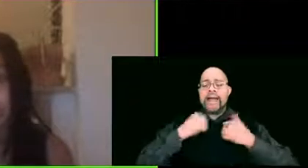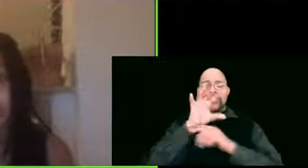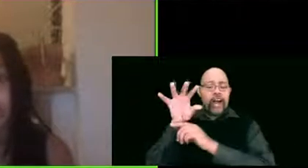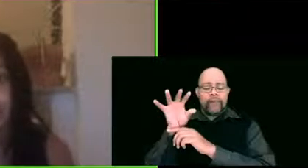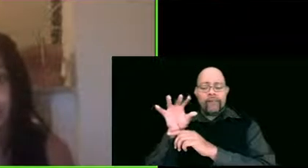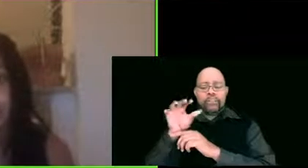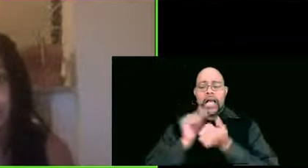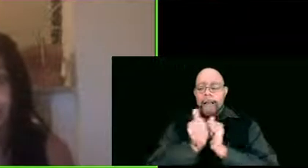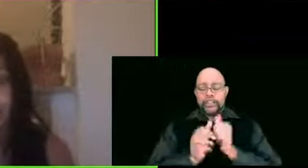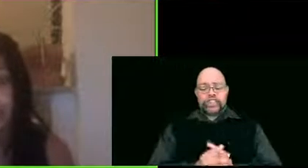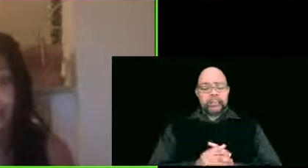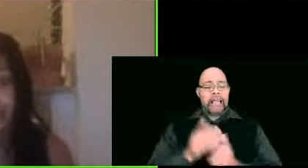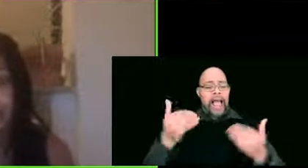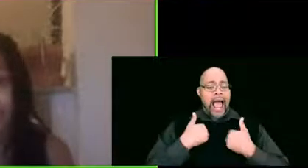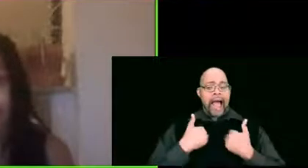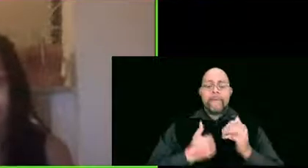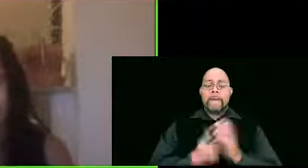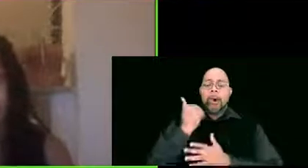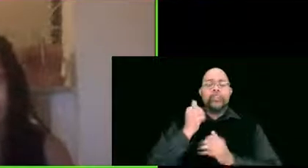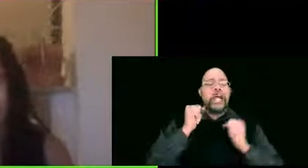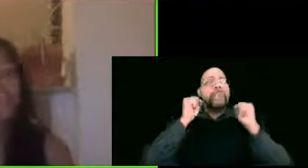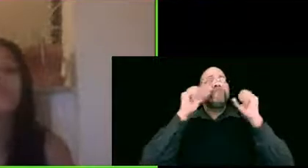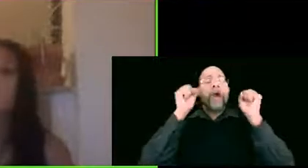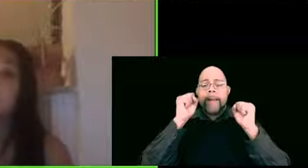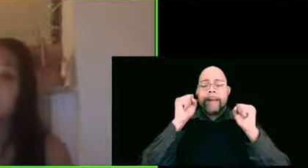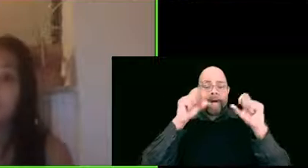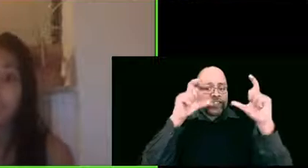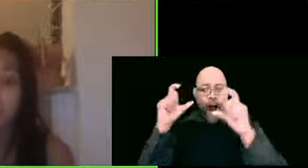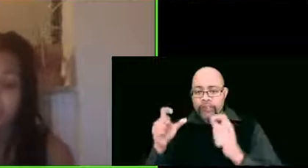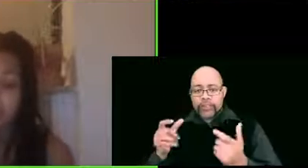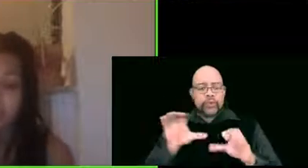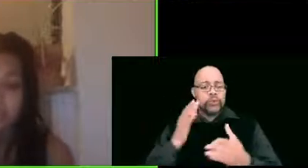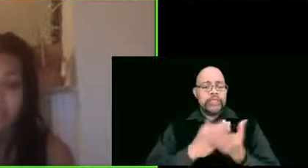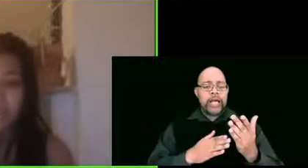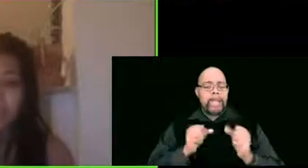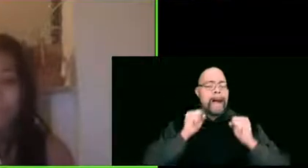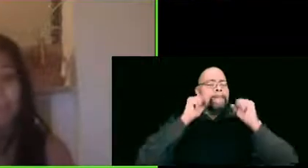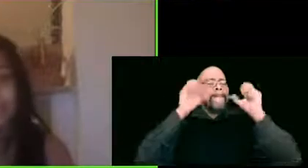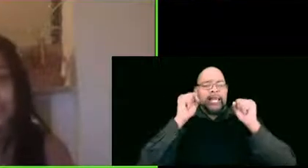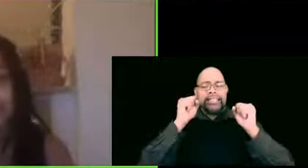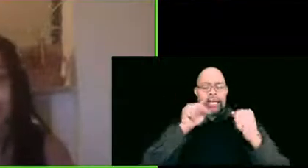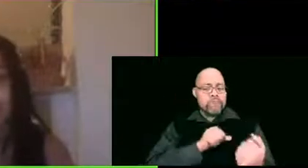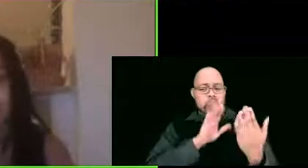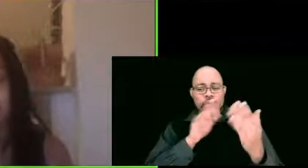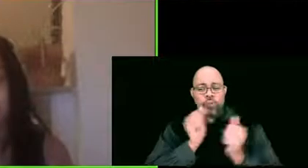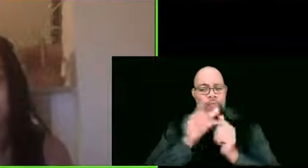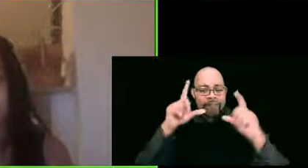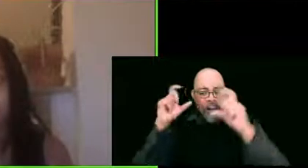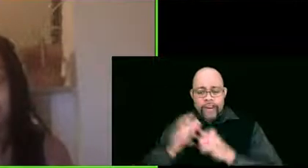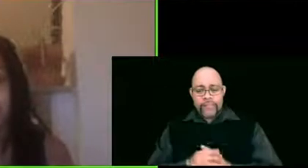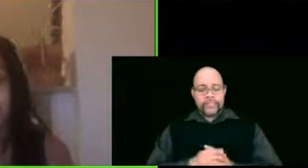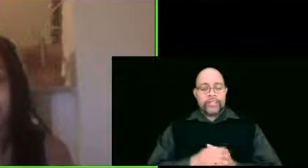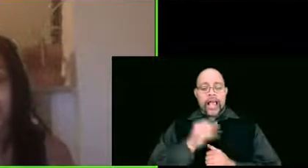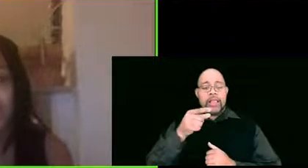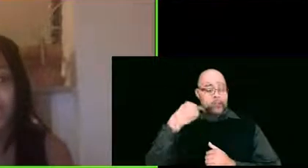Wildlife Photographer of the Year competition. And they have the most incredible photographers who do some amazing techniques for their